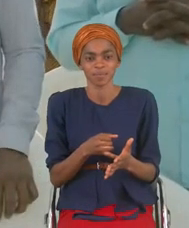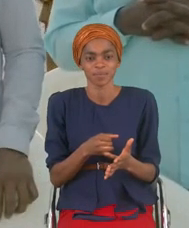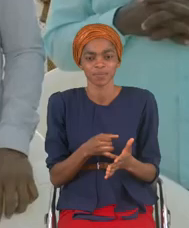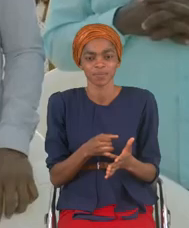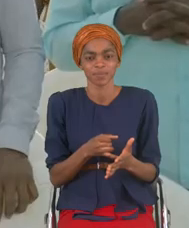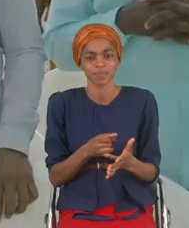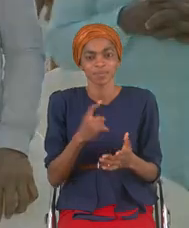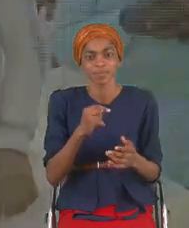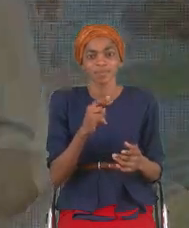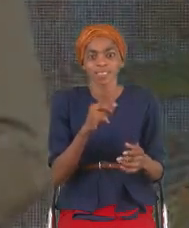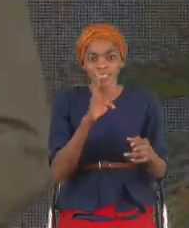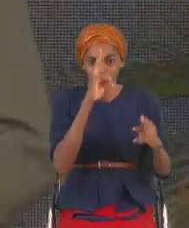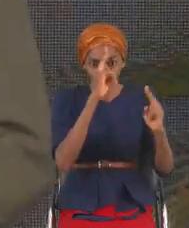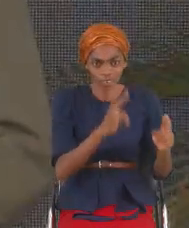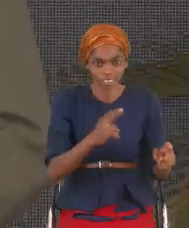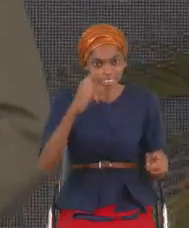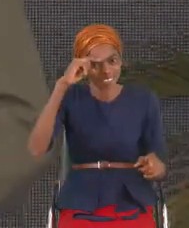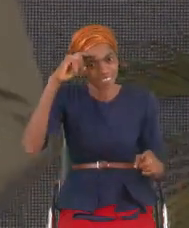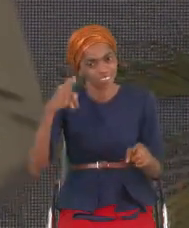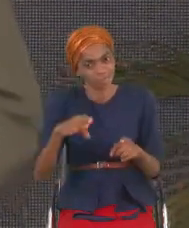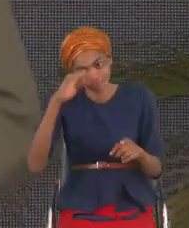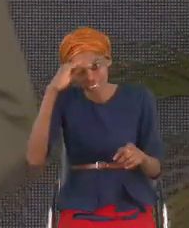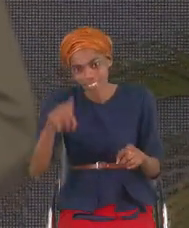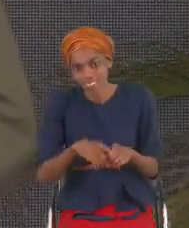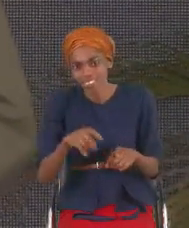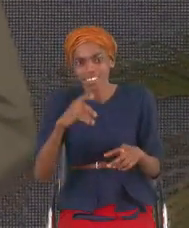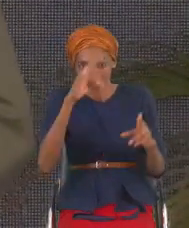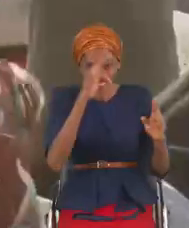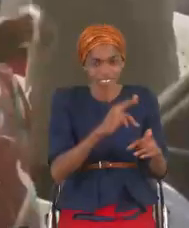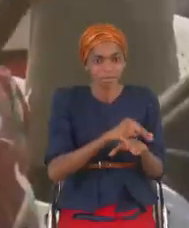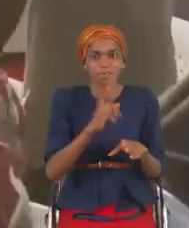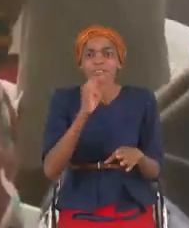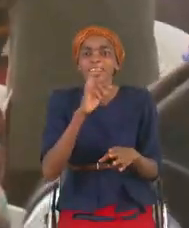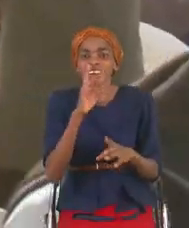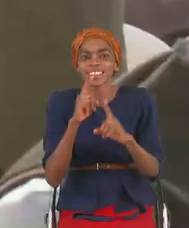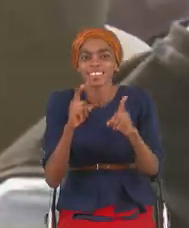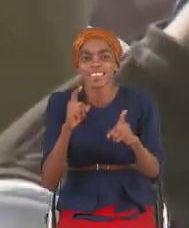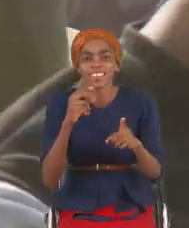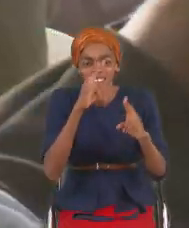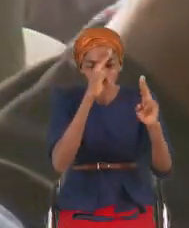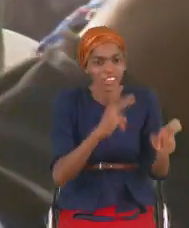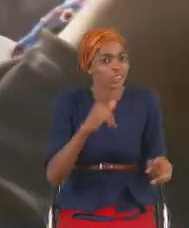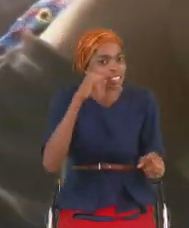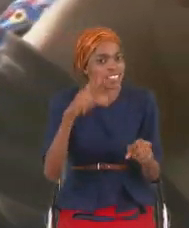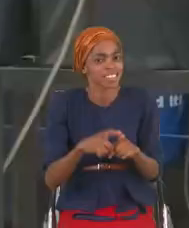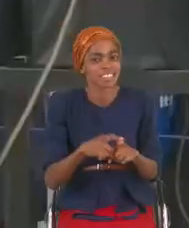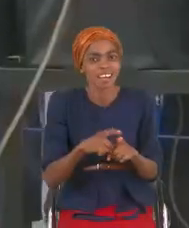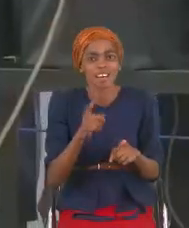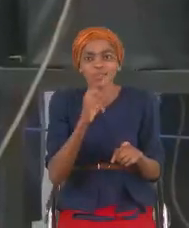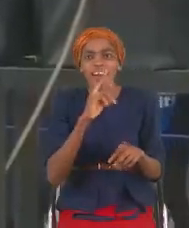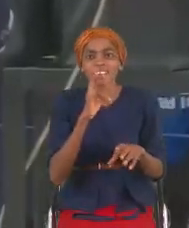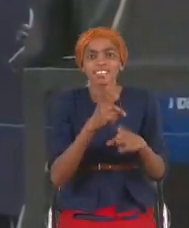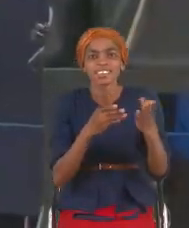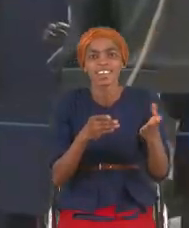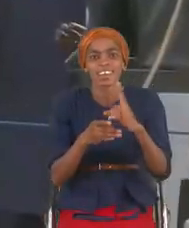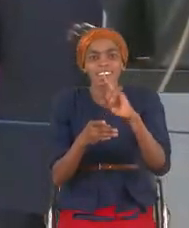the honored brother or not minister or a cd or not sister or not minister where are you